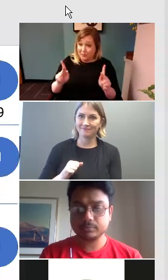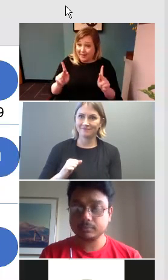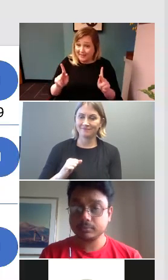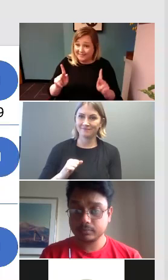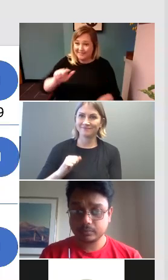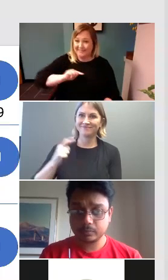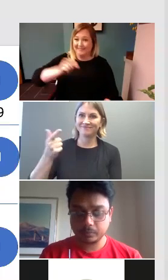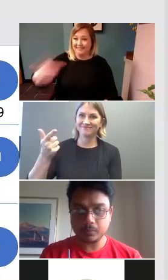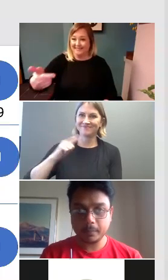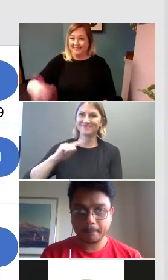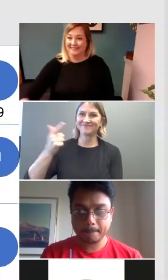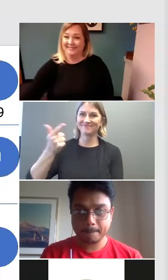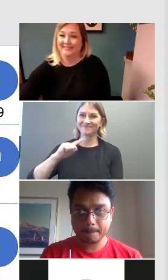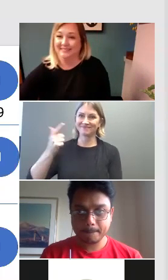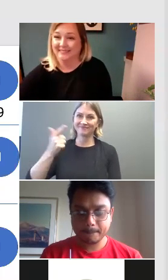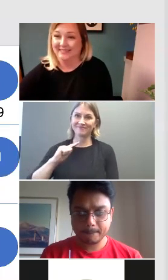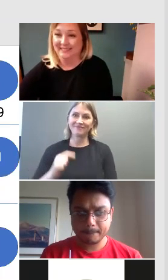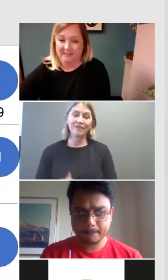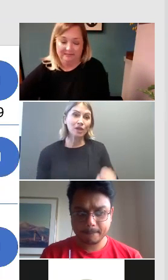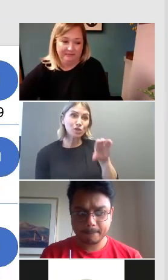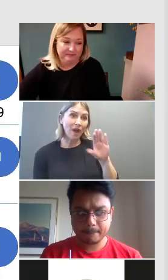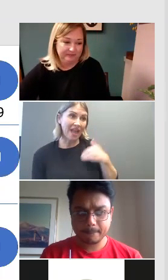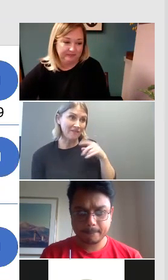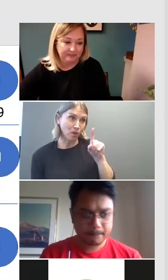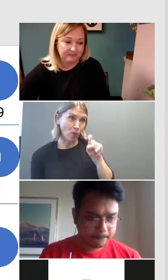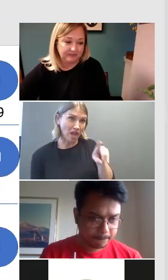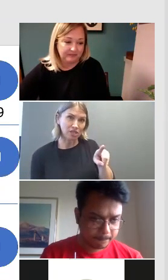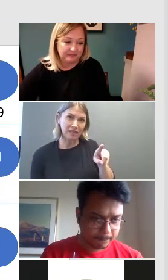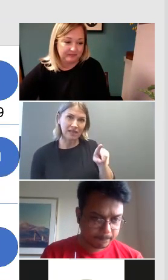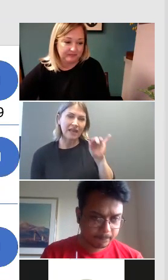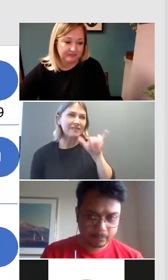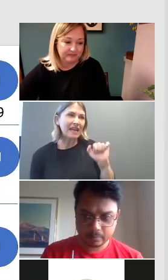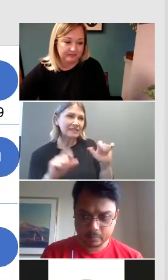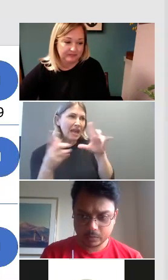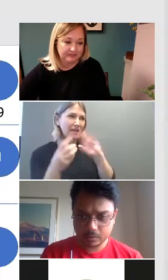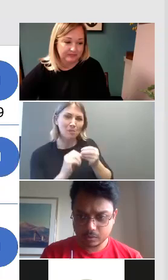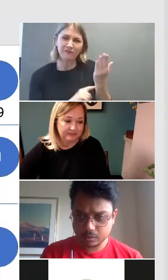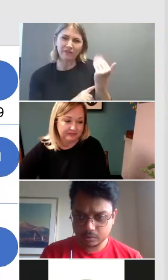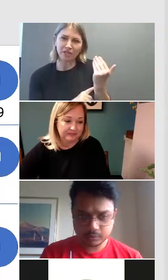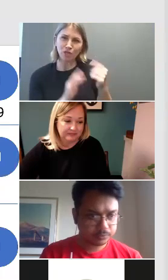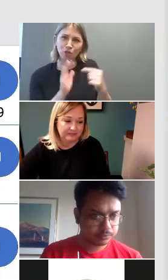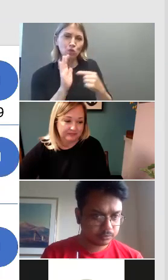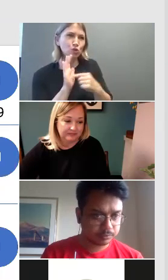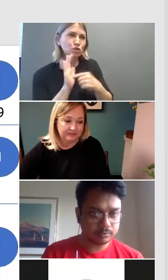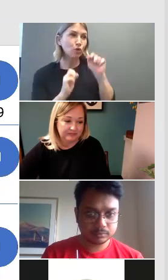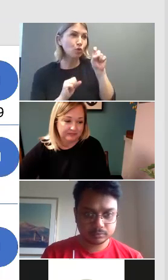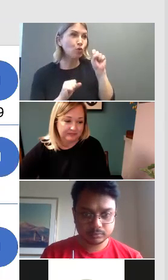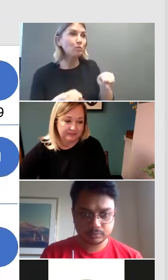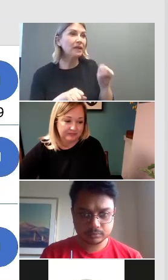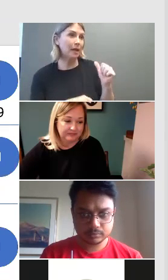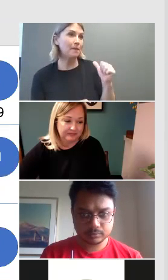Dr. Bose, I have a question. Mhm. So in the slide number 15, when you showed us that there could be a back edge,